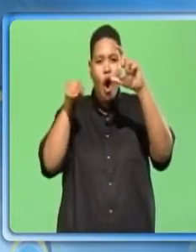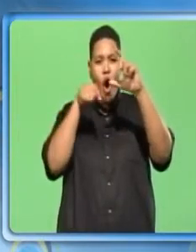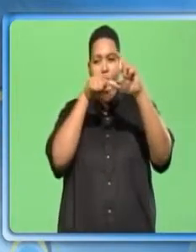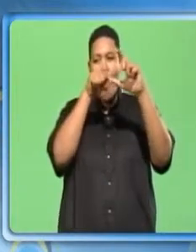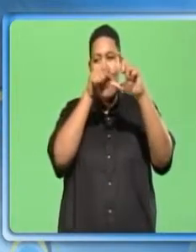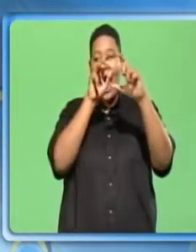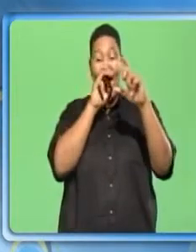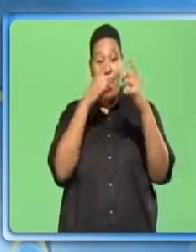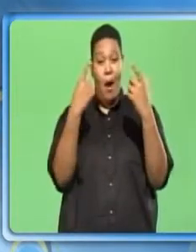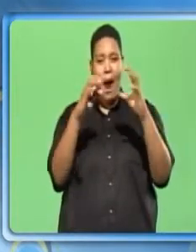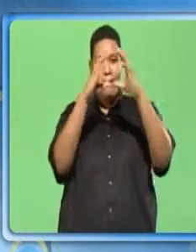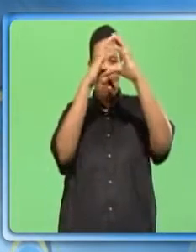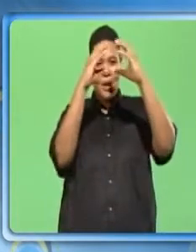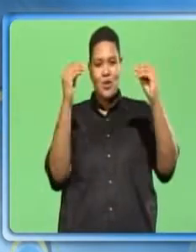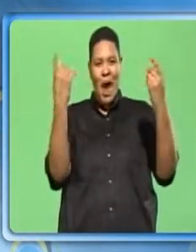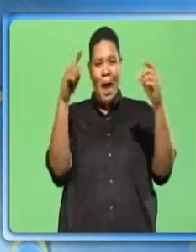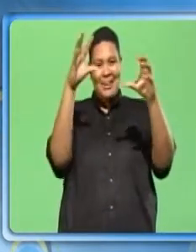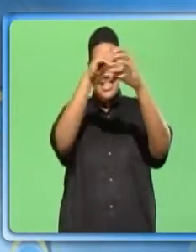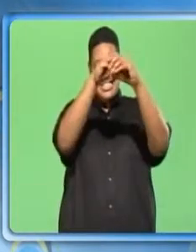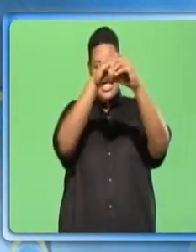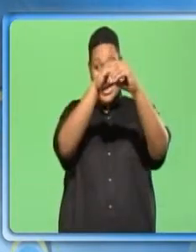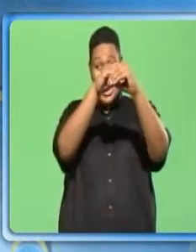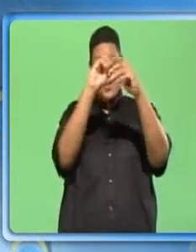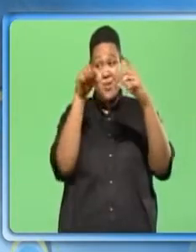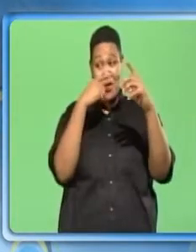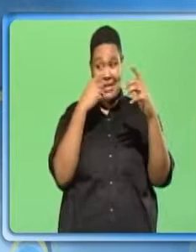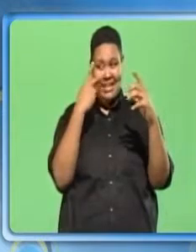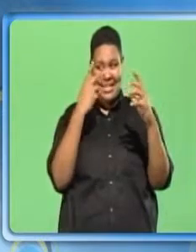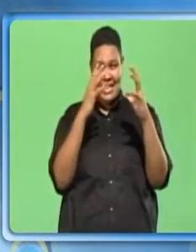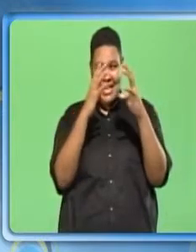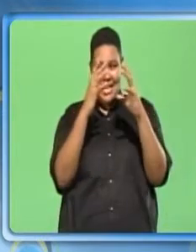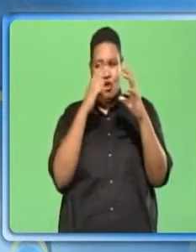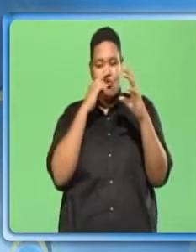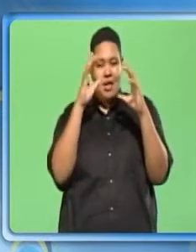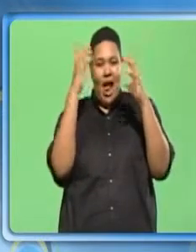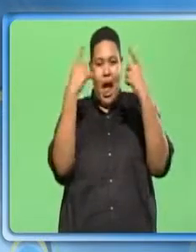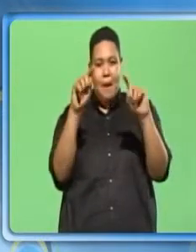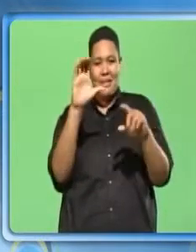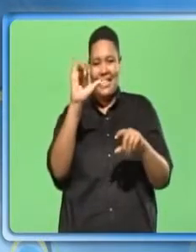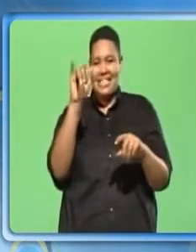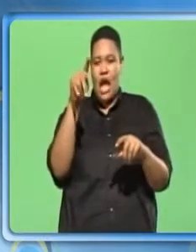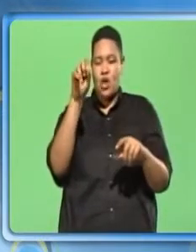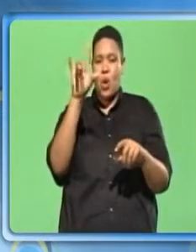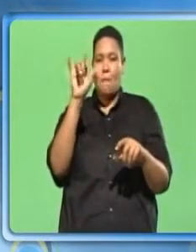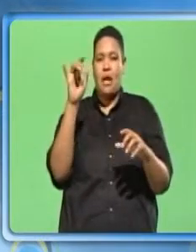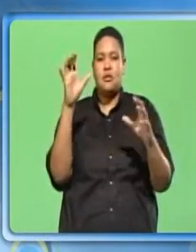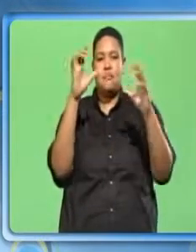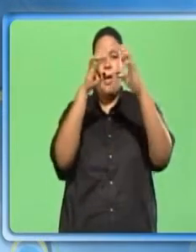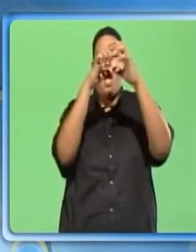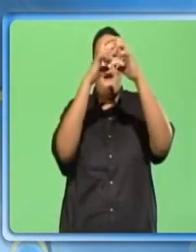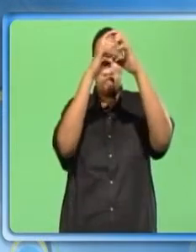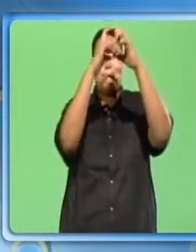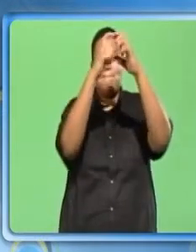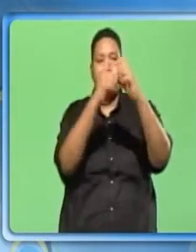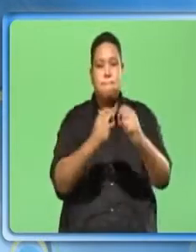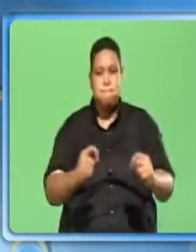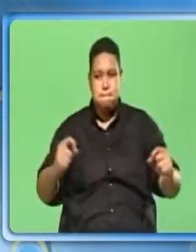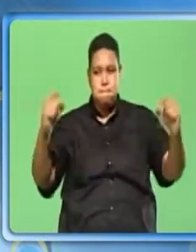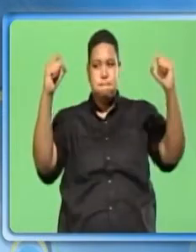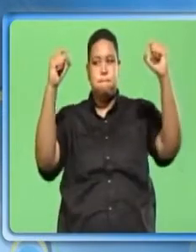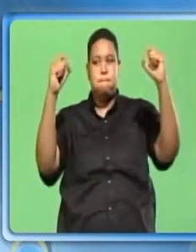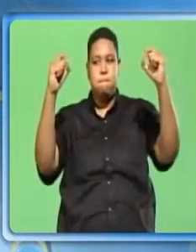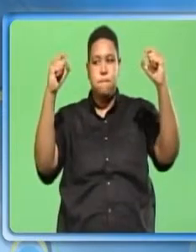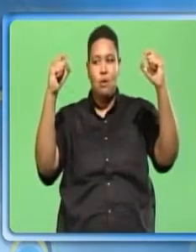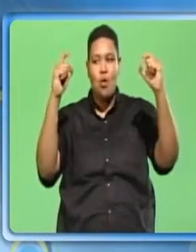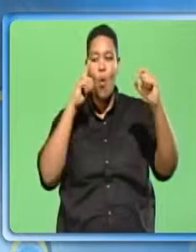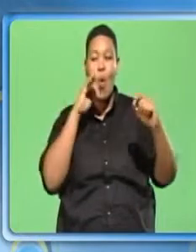nucleus. After nuclear division, its cytoplasm pinches in and results in two identical daughter cells which grow